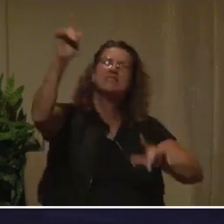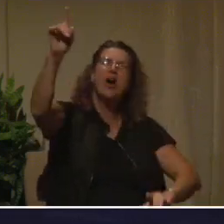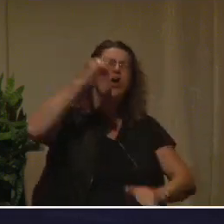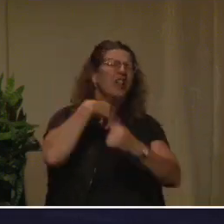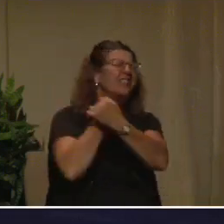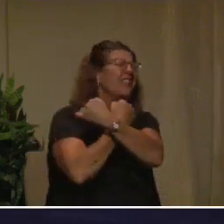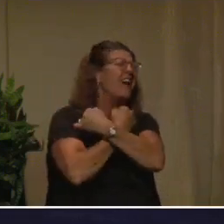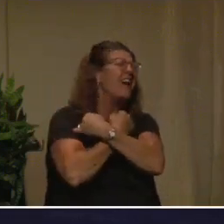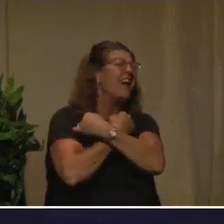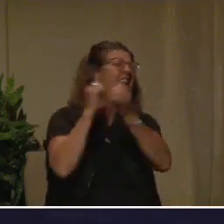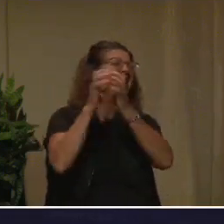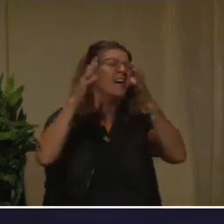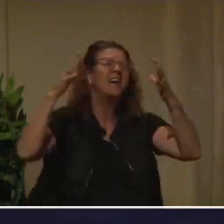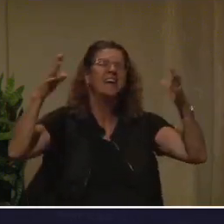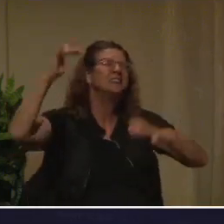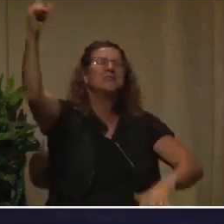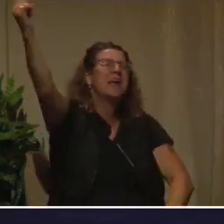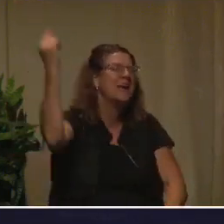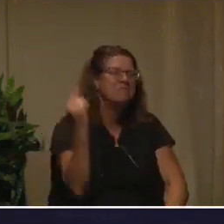again.